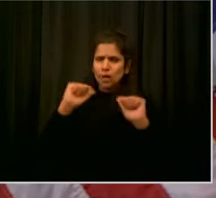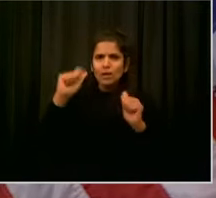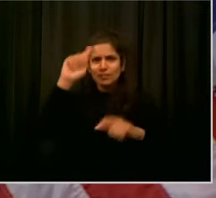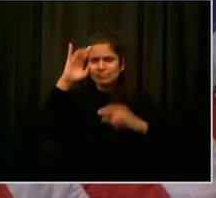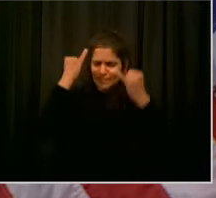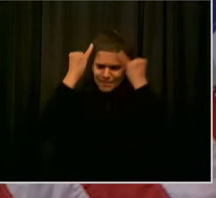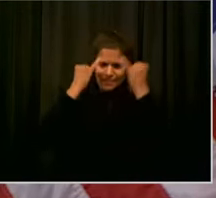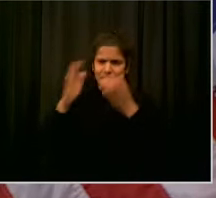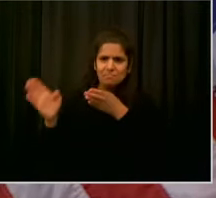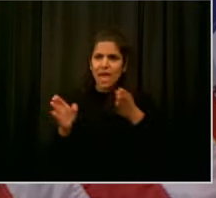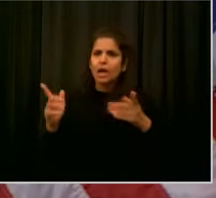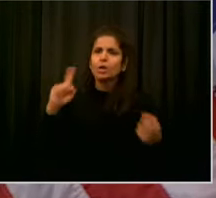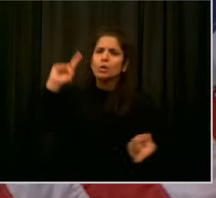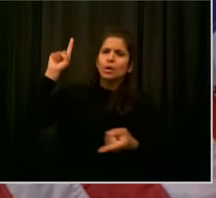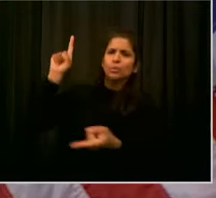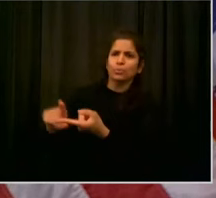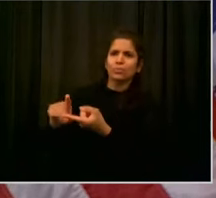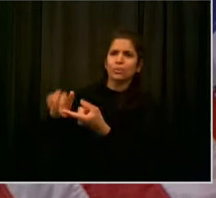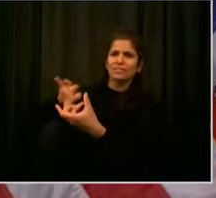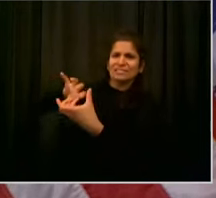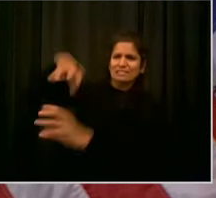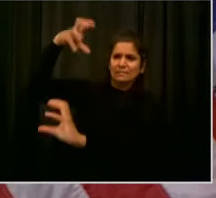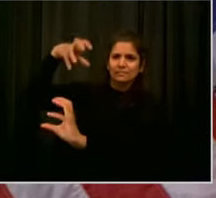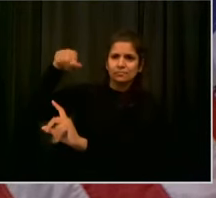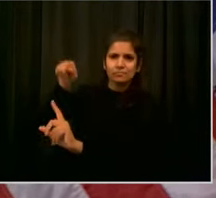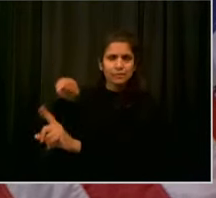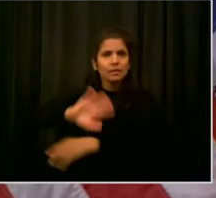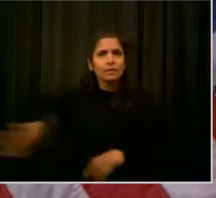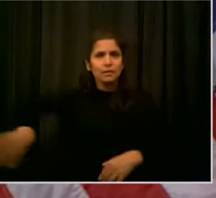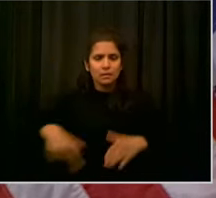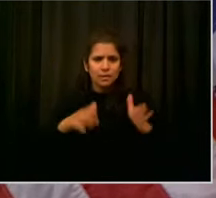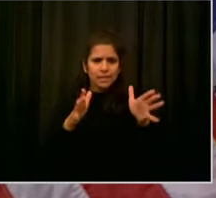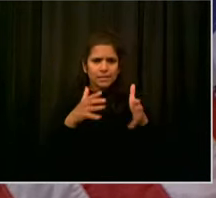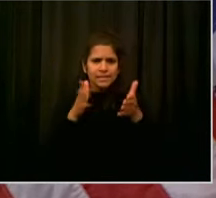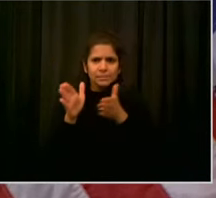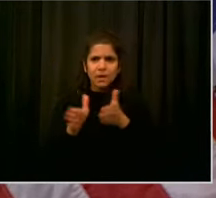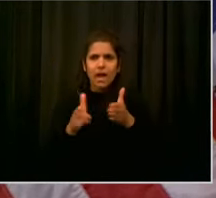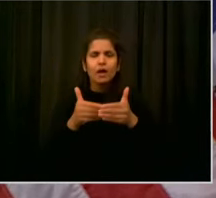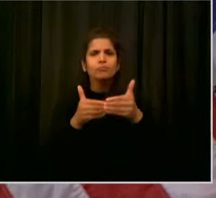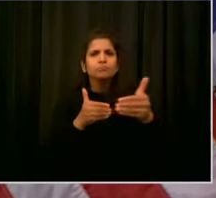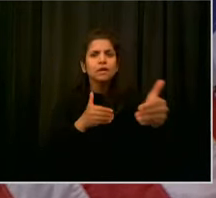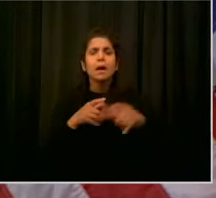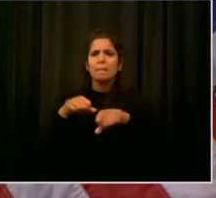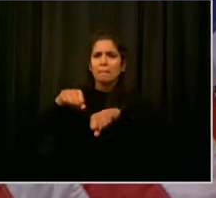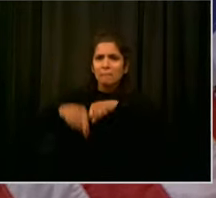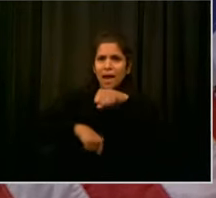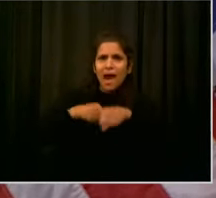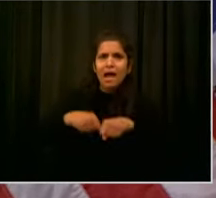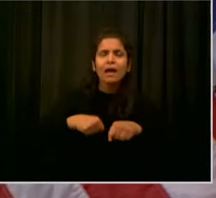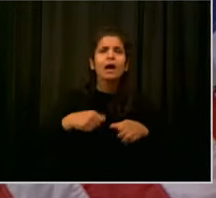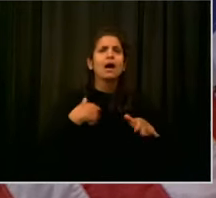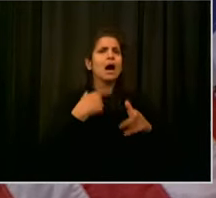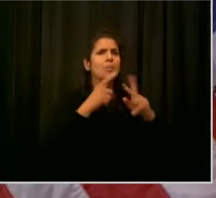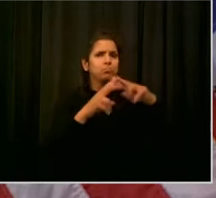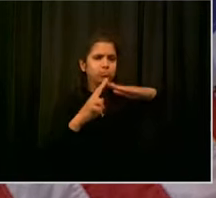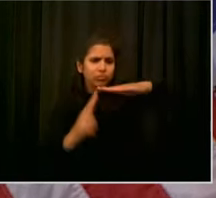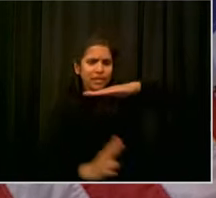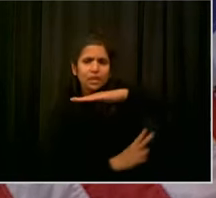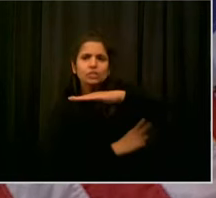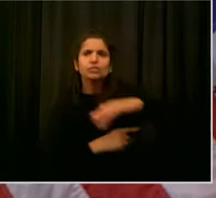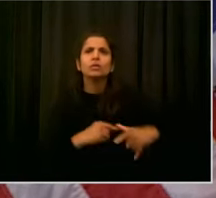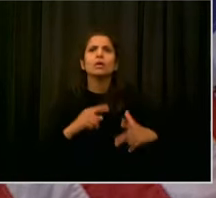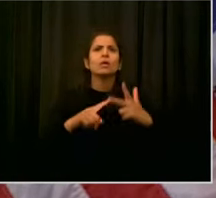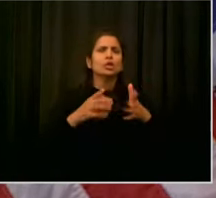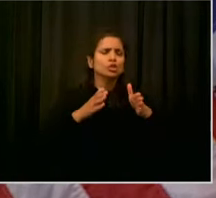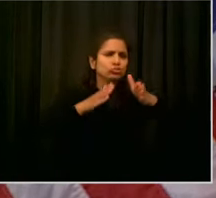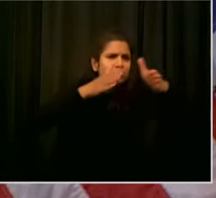about for-hire vehicles. We talked about the traffic shutdown below 96th Street. All those things will continue again tonight. We are